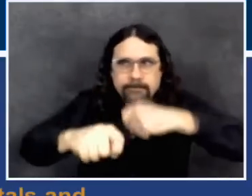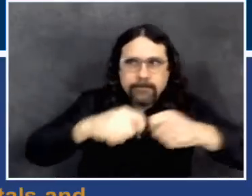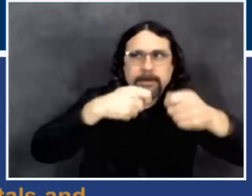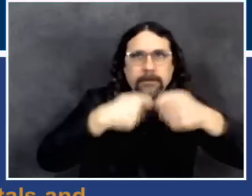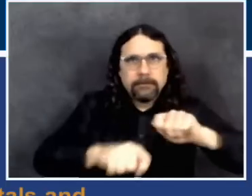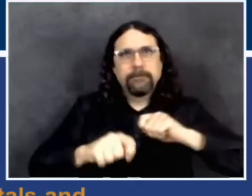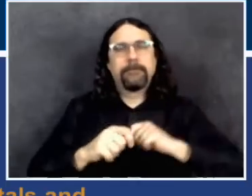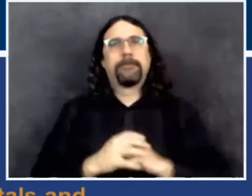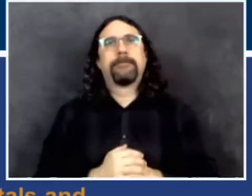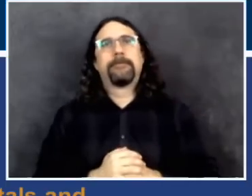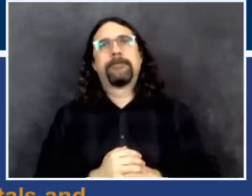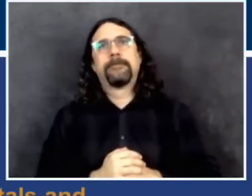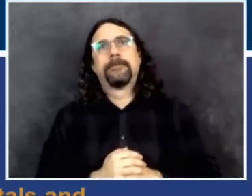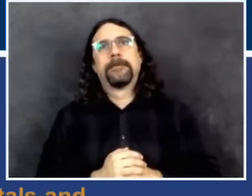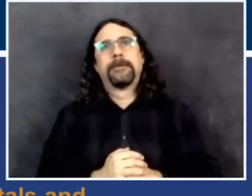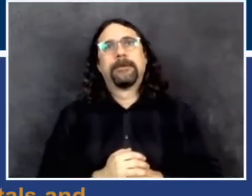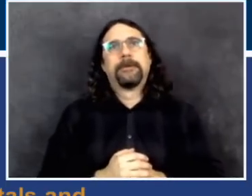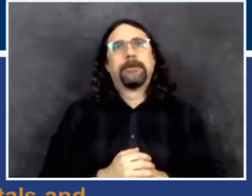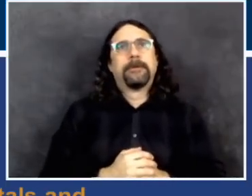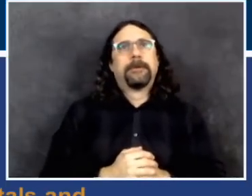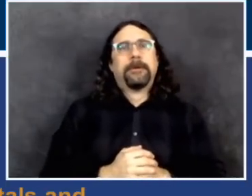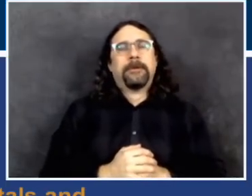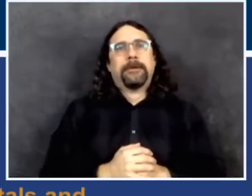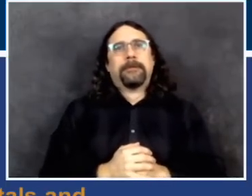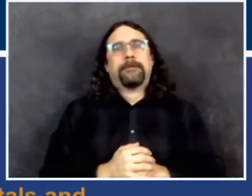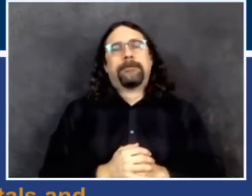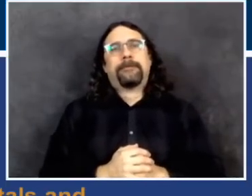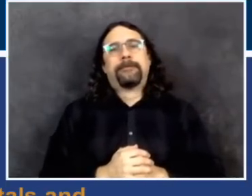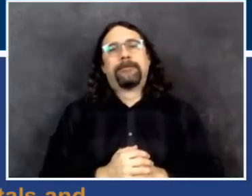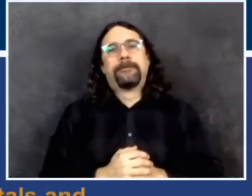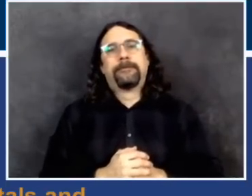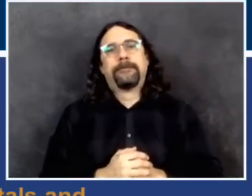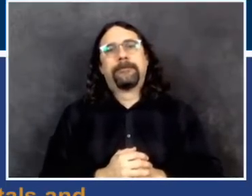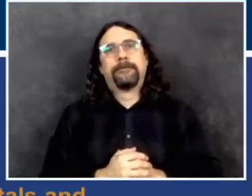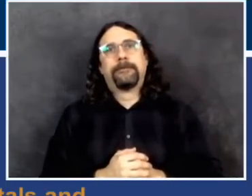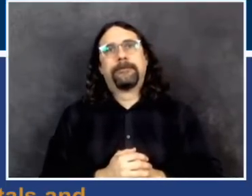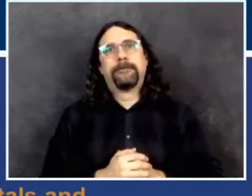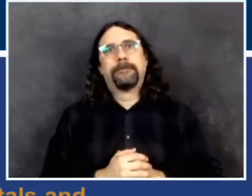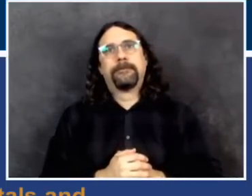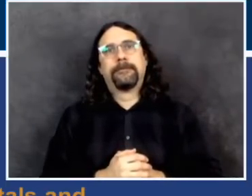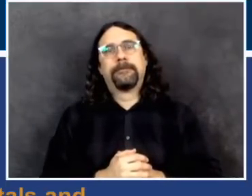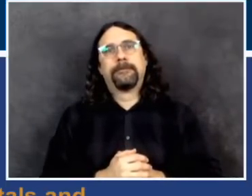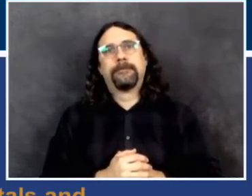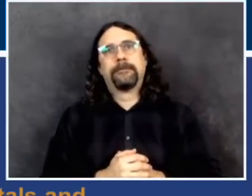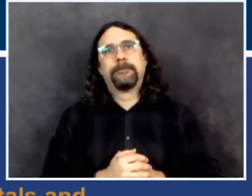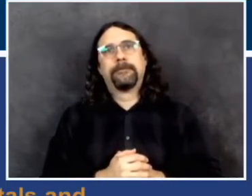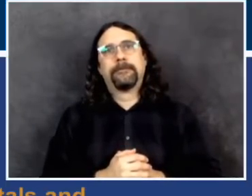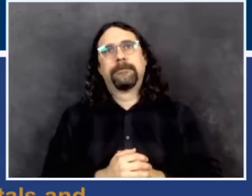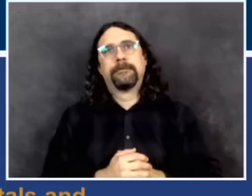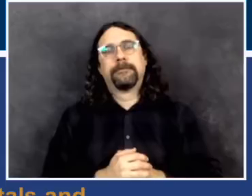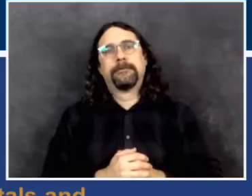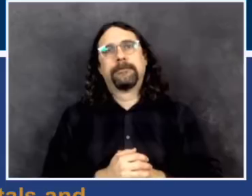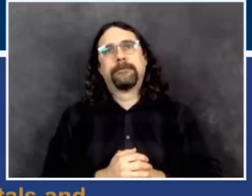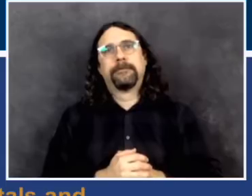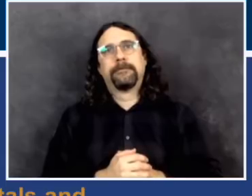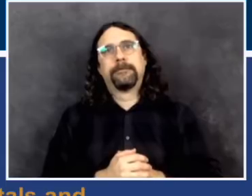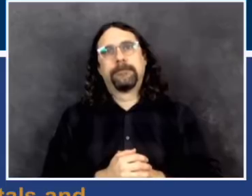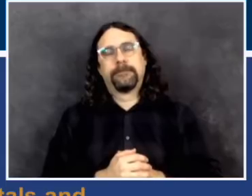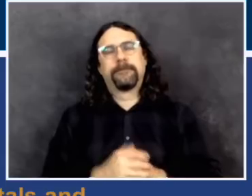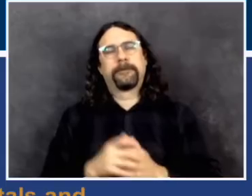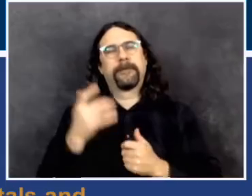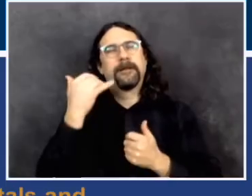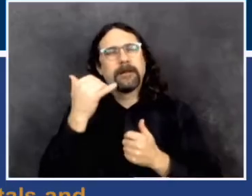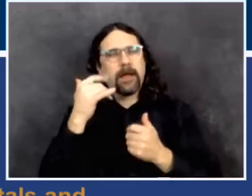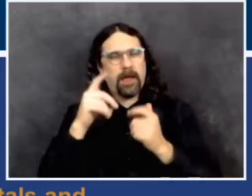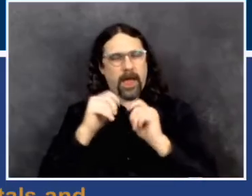our United States military medical personnel. This is something I fought for and called for many, many weeks because it made